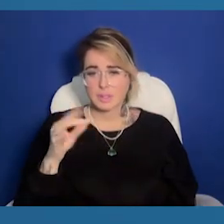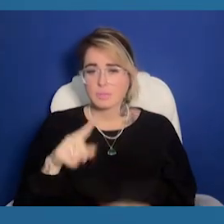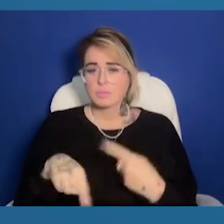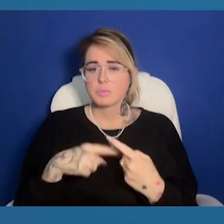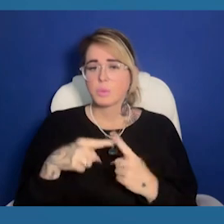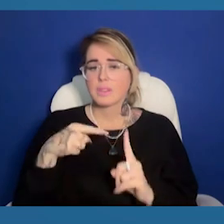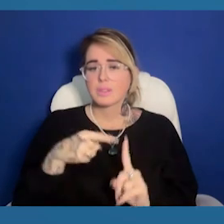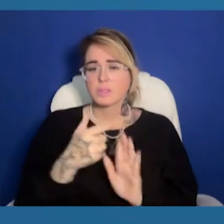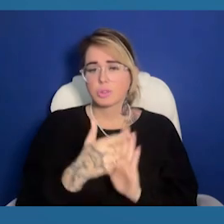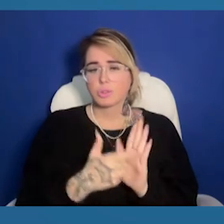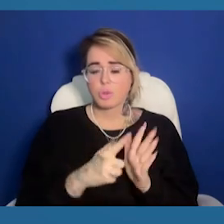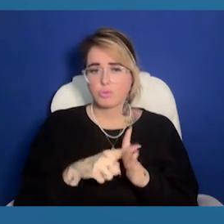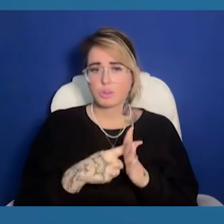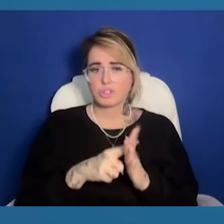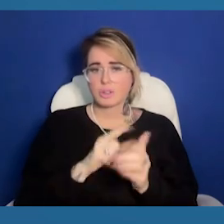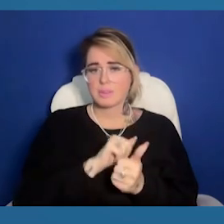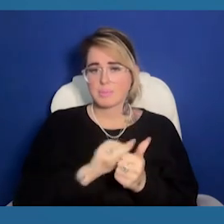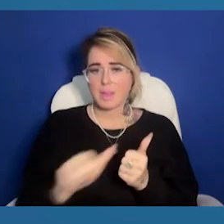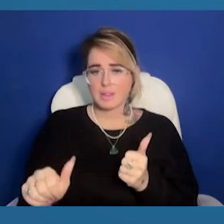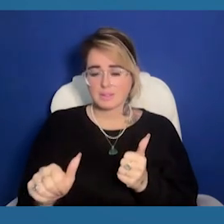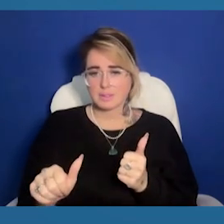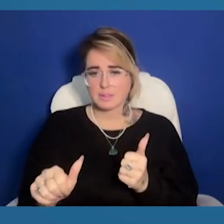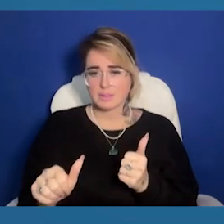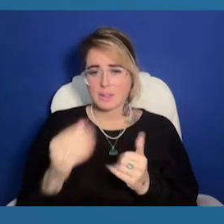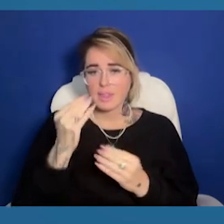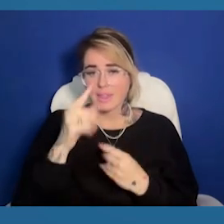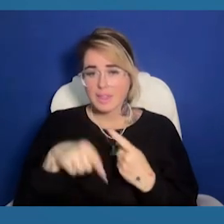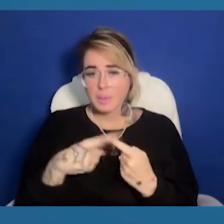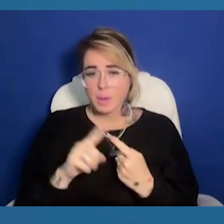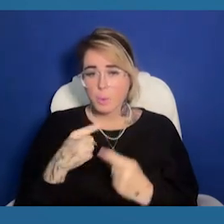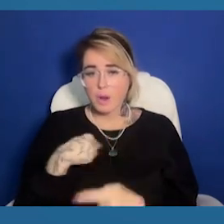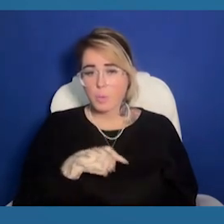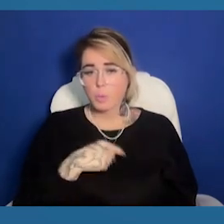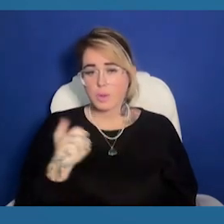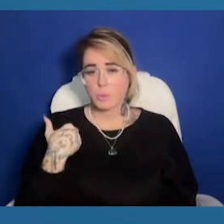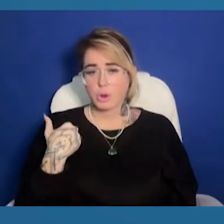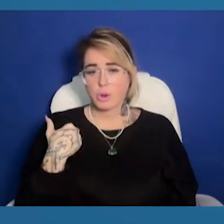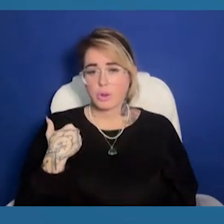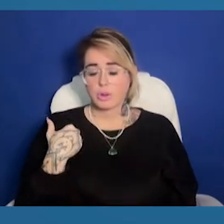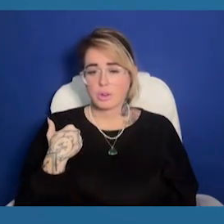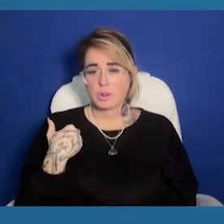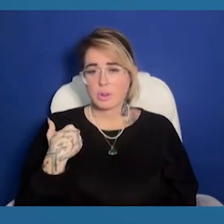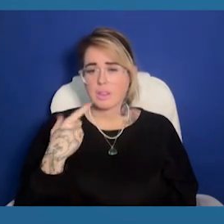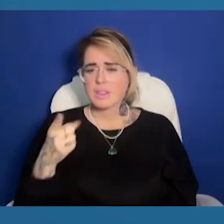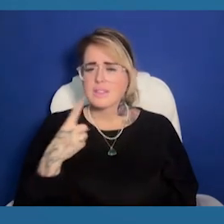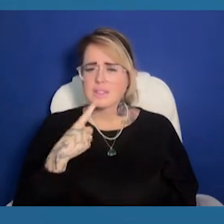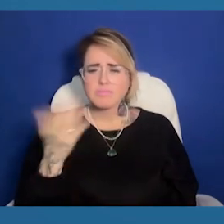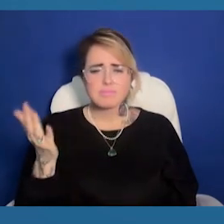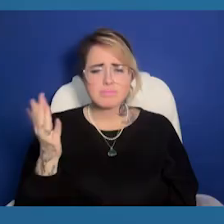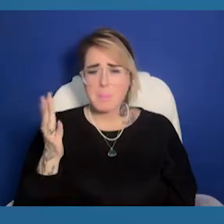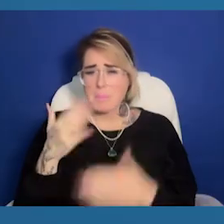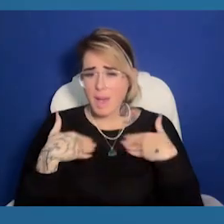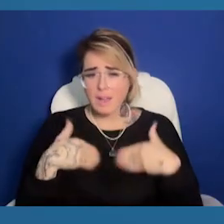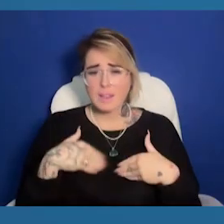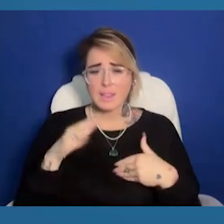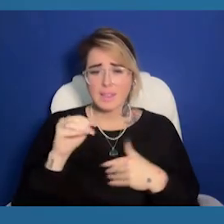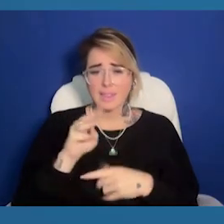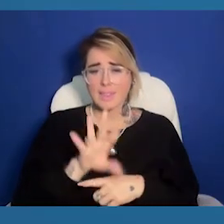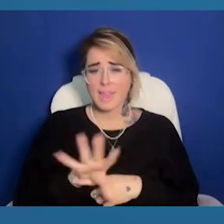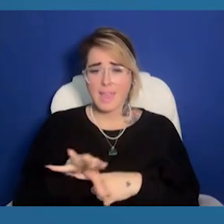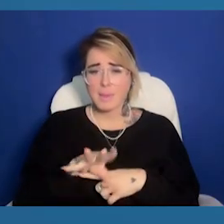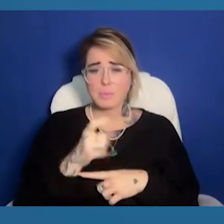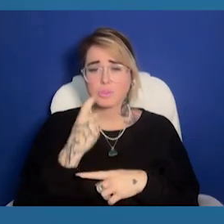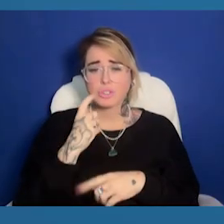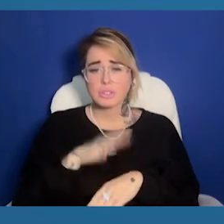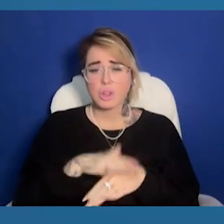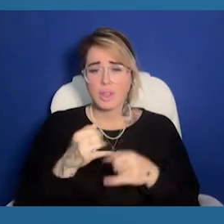law originally was passed and needed. Think about where we were. Body cams had just come online for the New York City Police Department